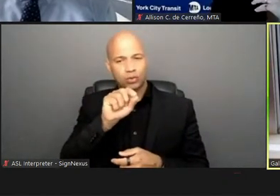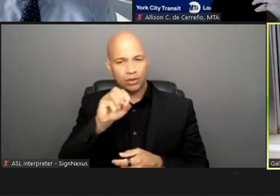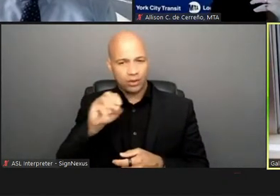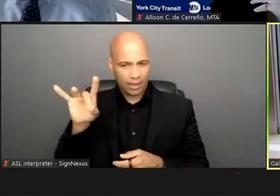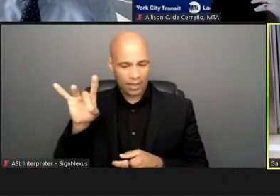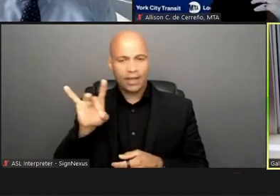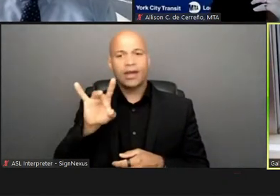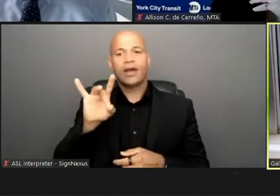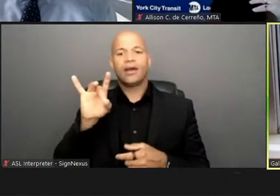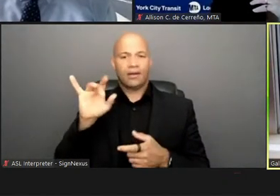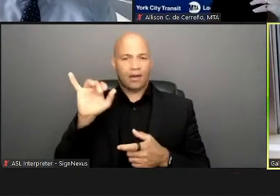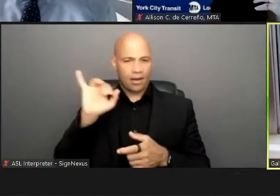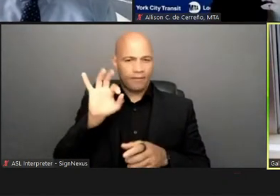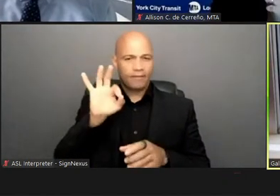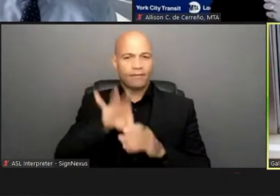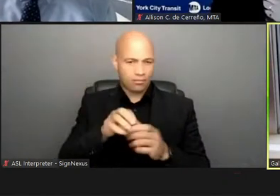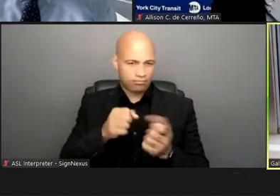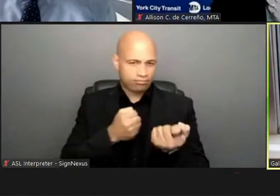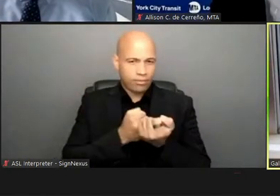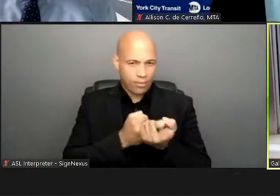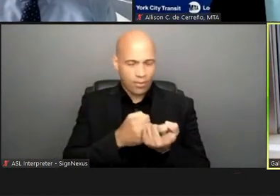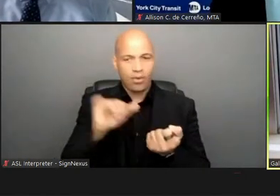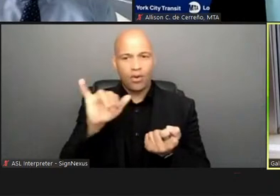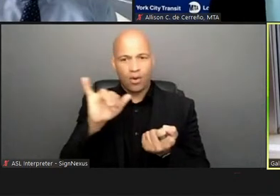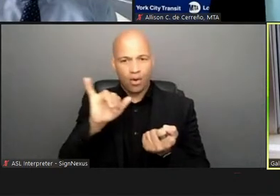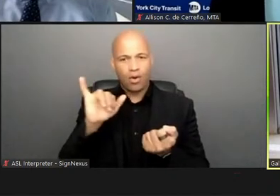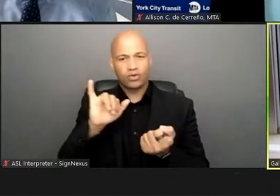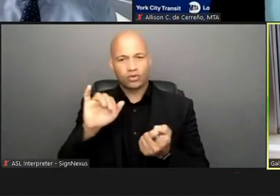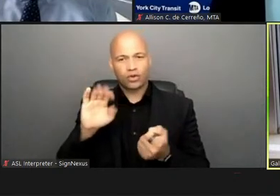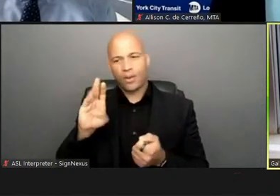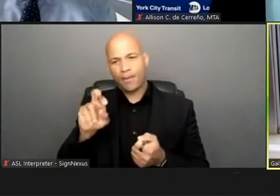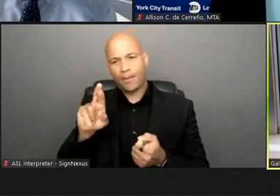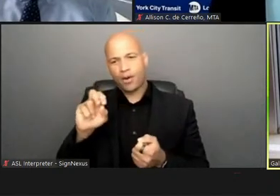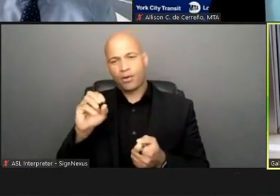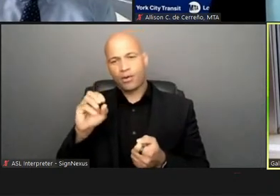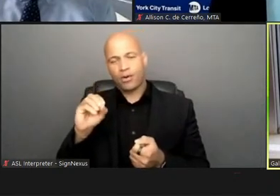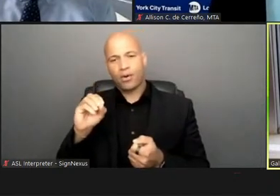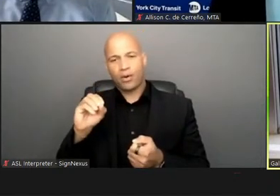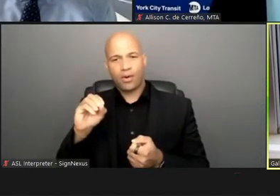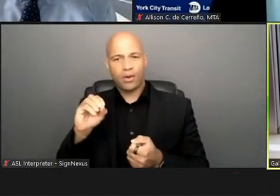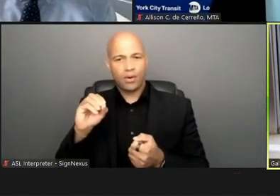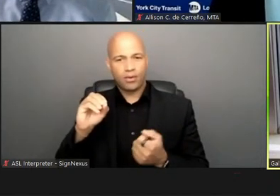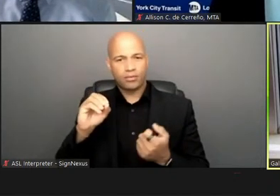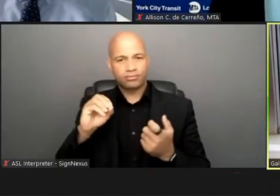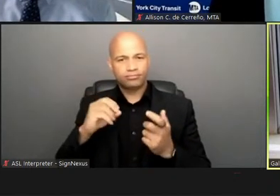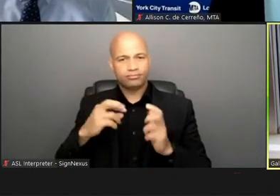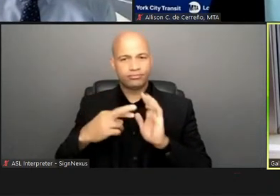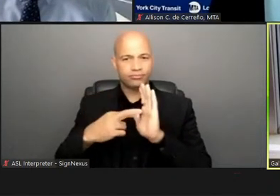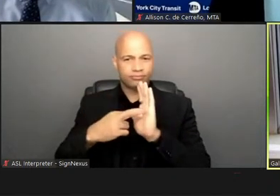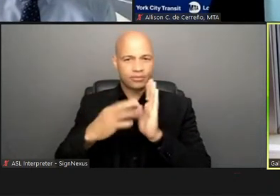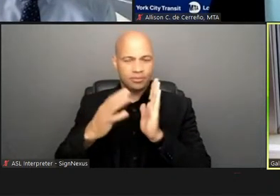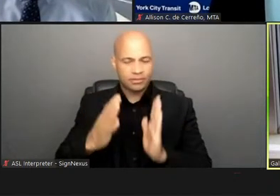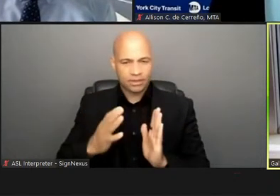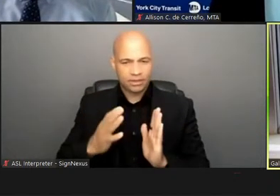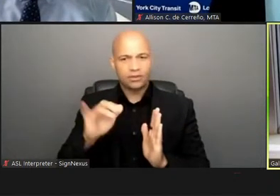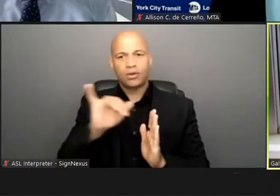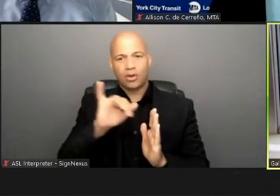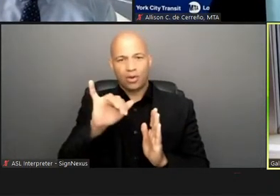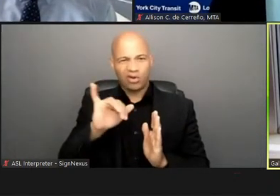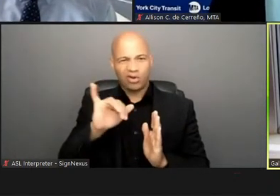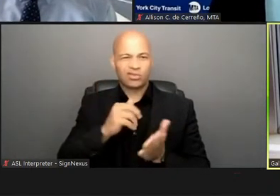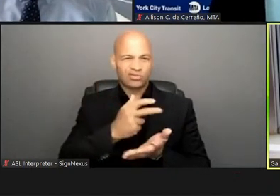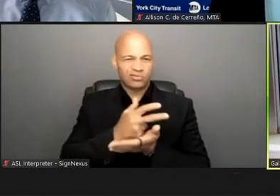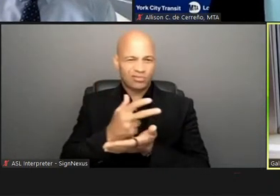Borough president when it was going to be happening we held a hearing on residential parking very very controversial